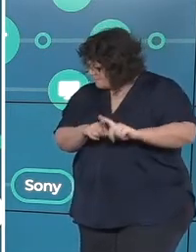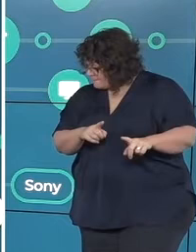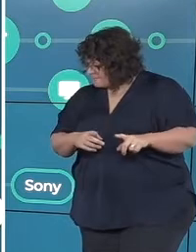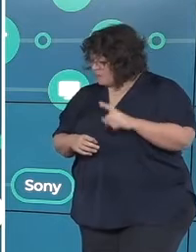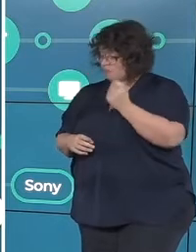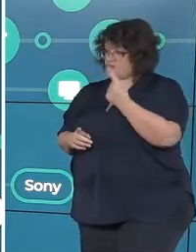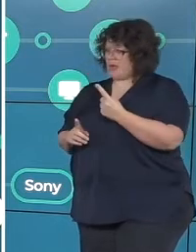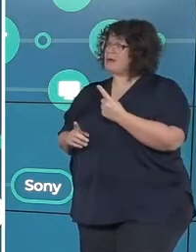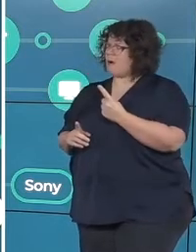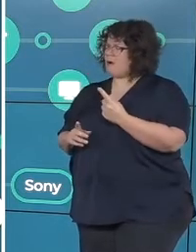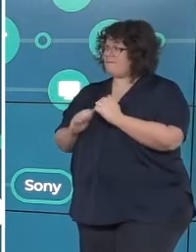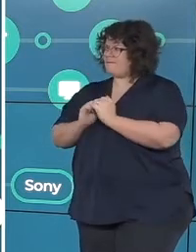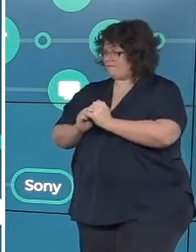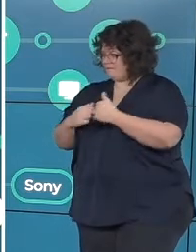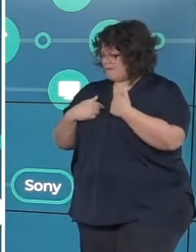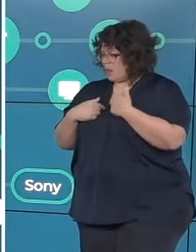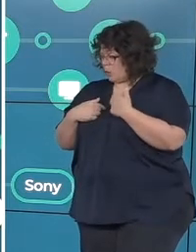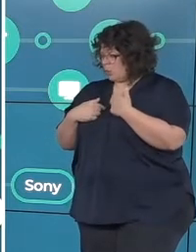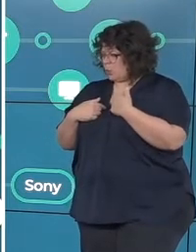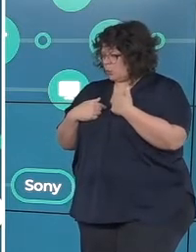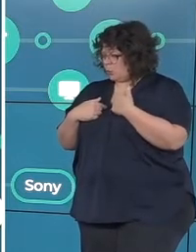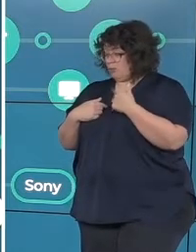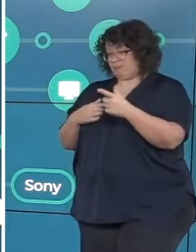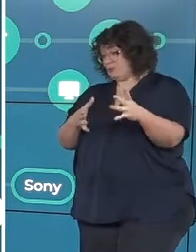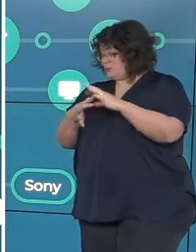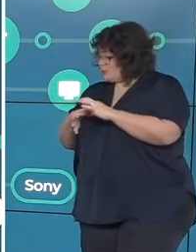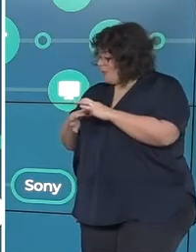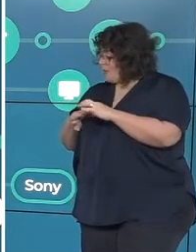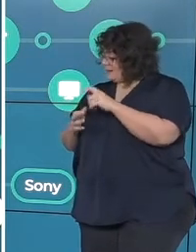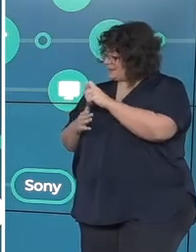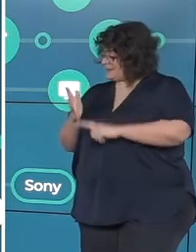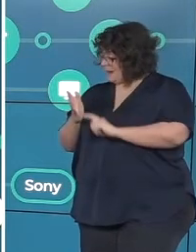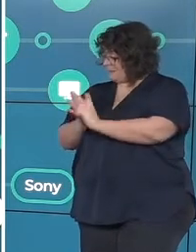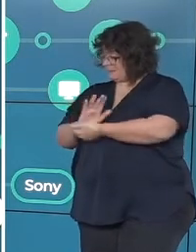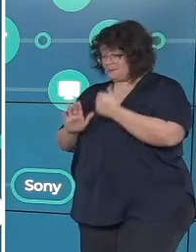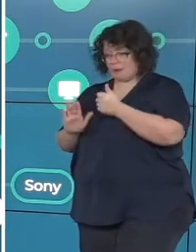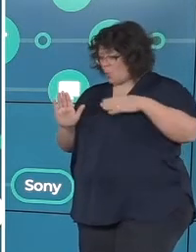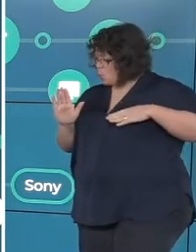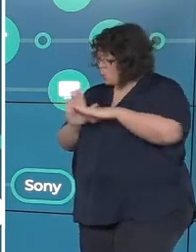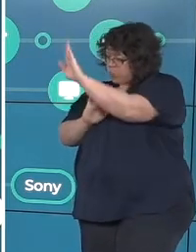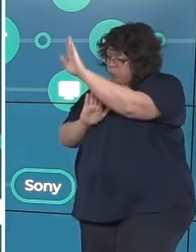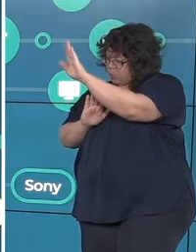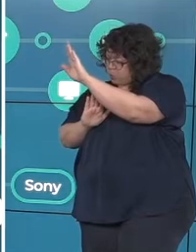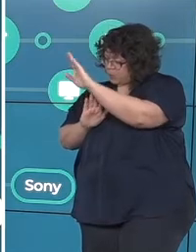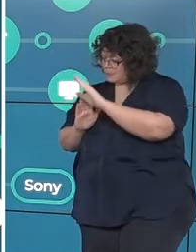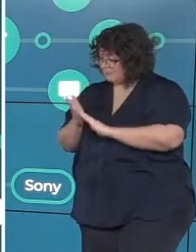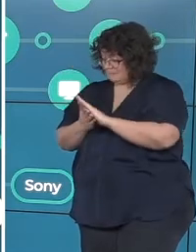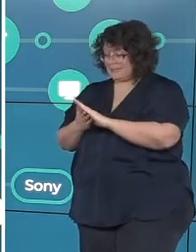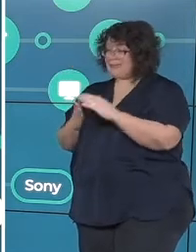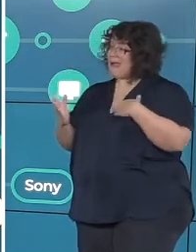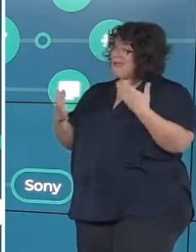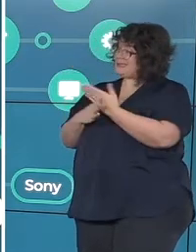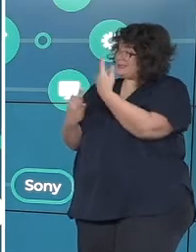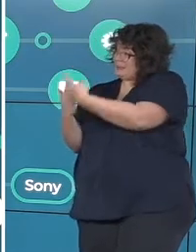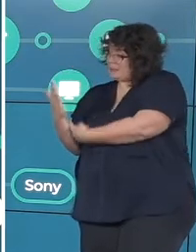accessibility agenda forwards. So I think that's sort of one point. But I think for me, a lot of what it means to be an accessibility leader, it's